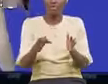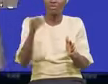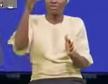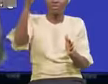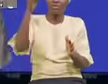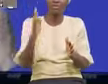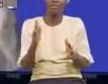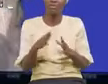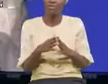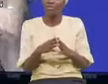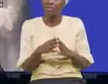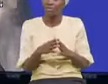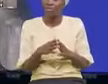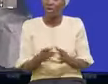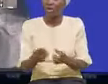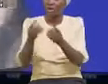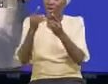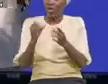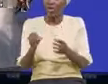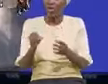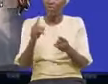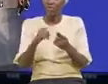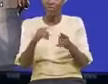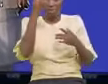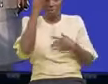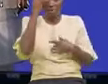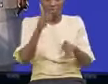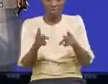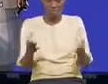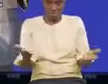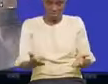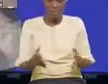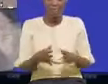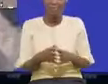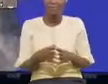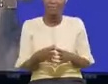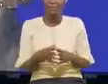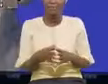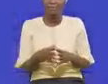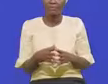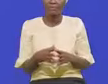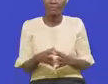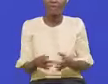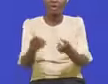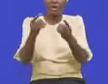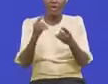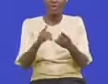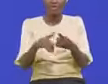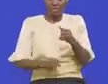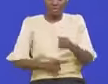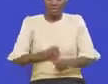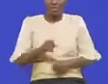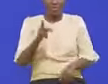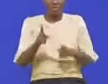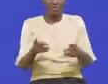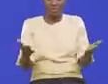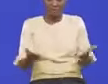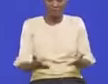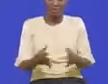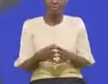ƒe dɔmenyo, Mawu ƒe amenuveve ava na dɔnɔwo le afi ya. Ava